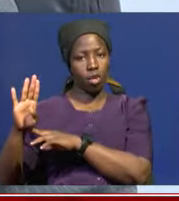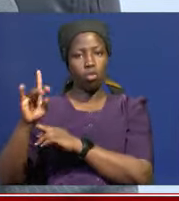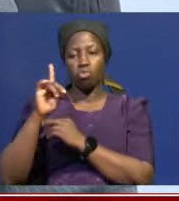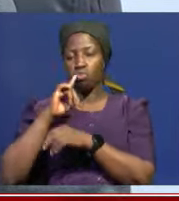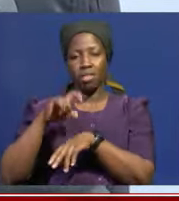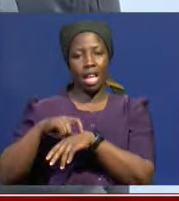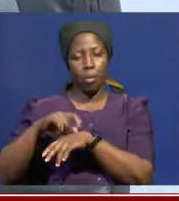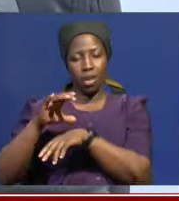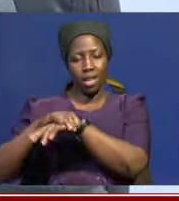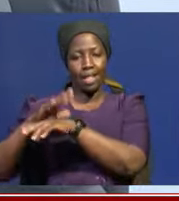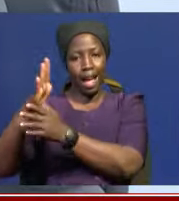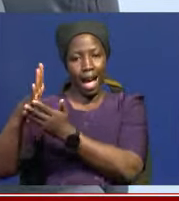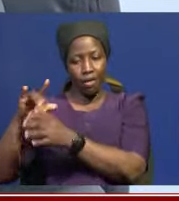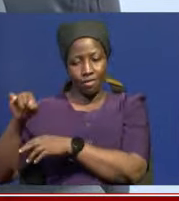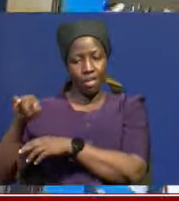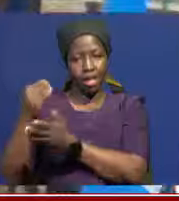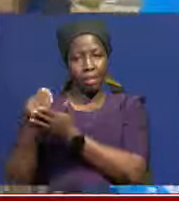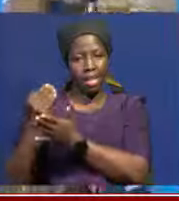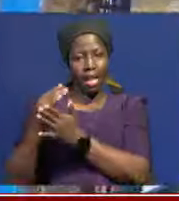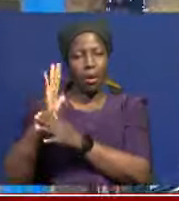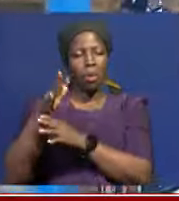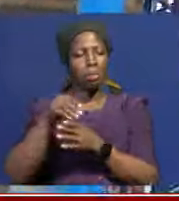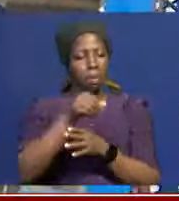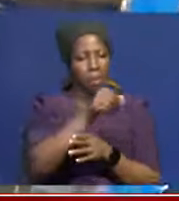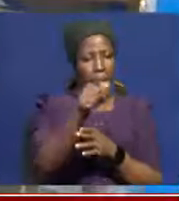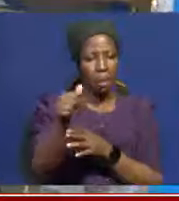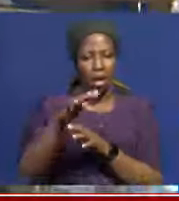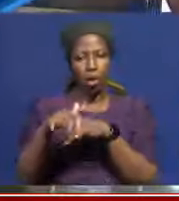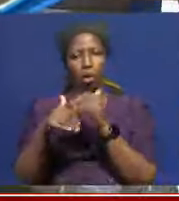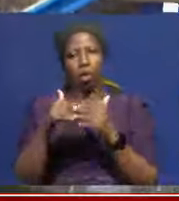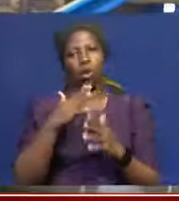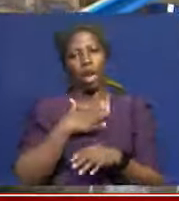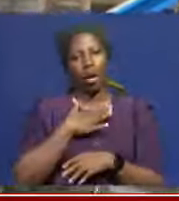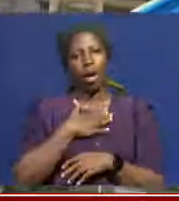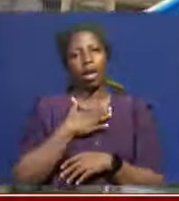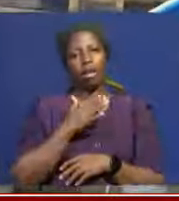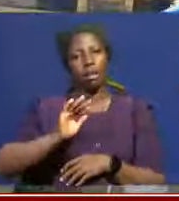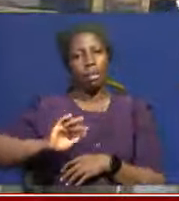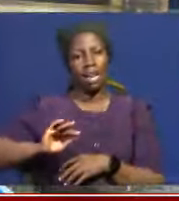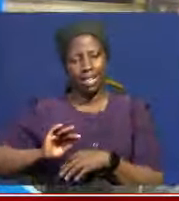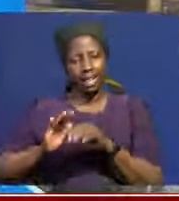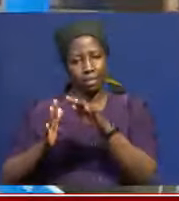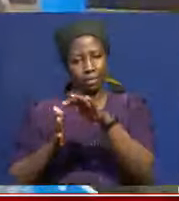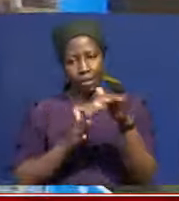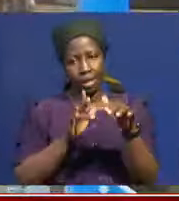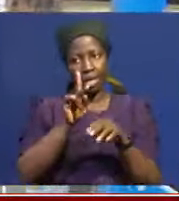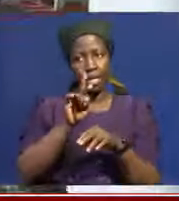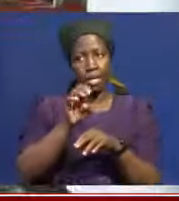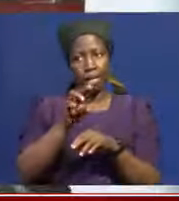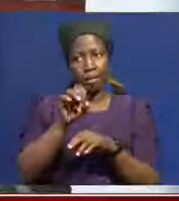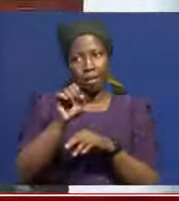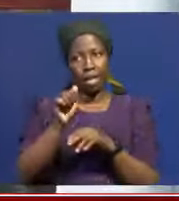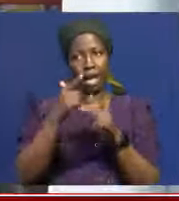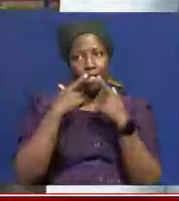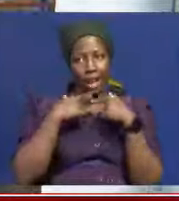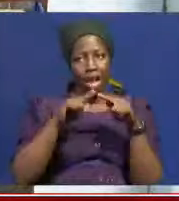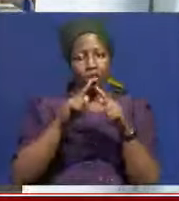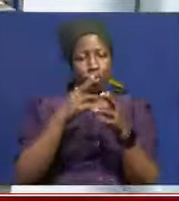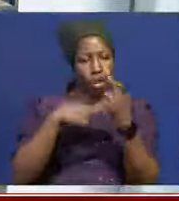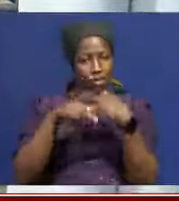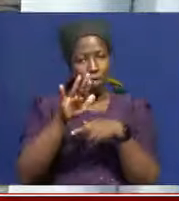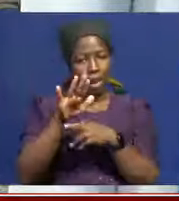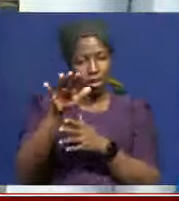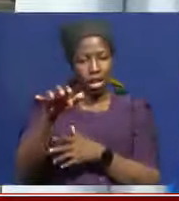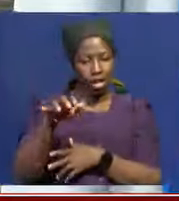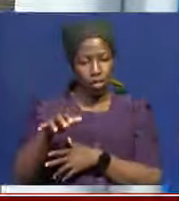money, we're able to pay all our debts. KEMSA has also announced plans to reduce distribution and transportation costs from 1